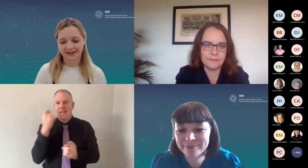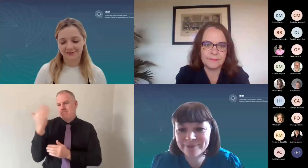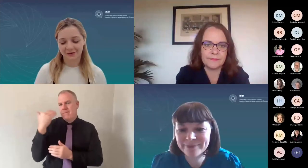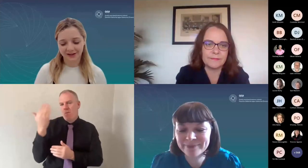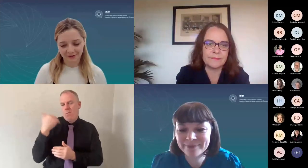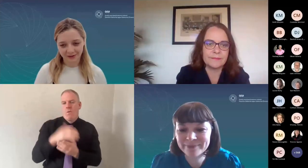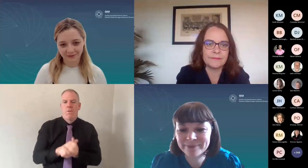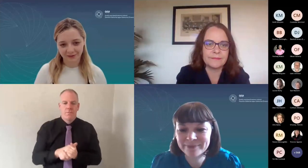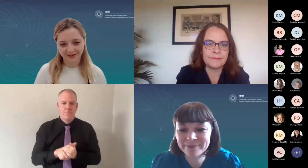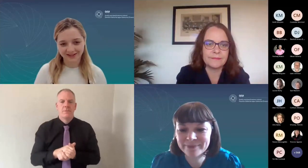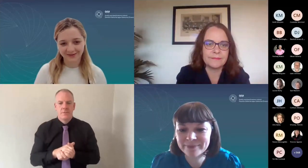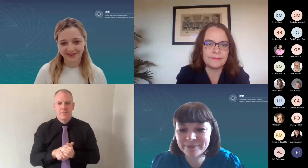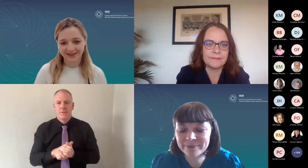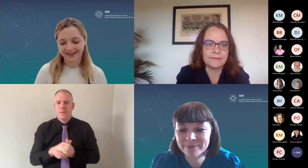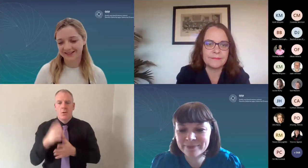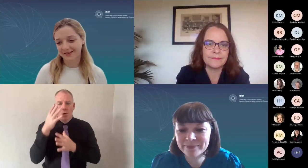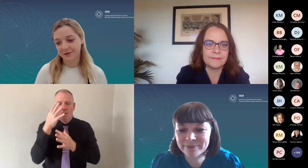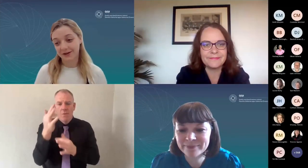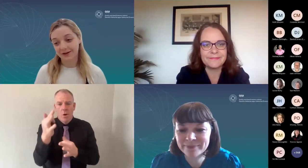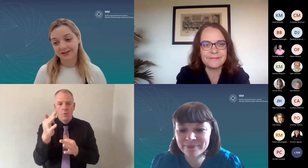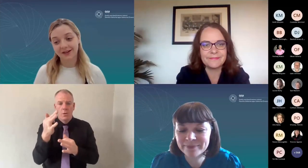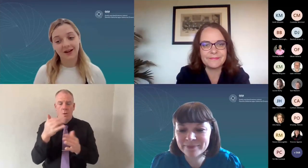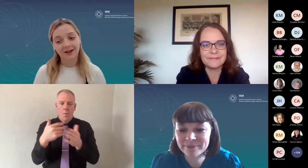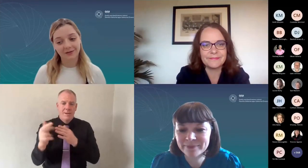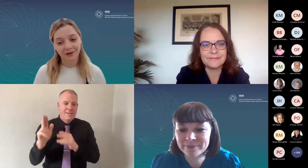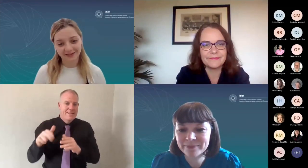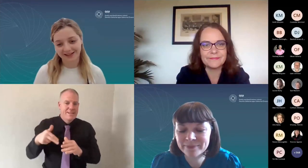alone in really looking forward to what the next